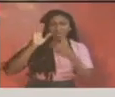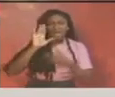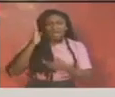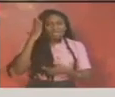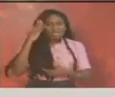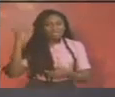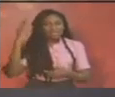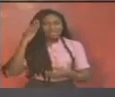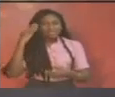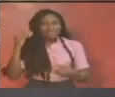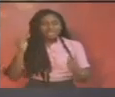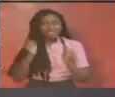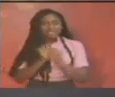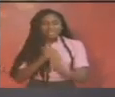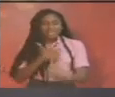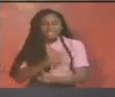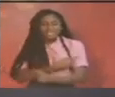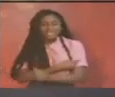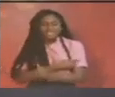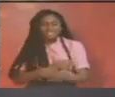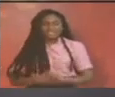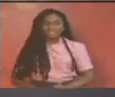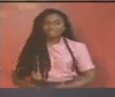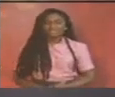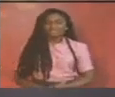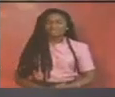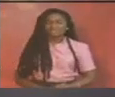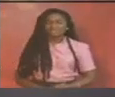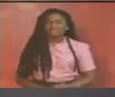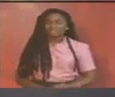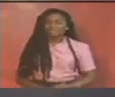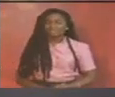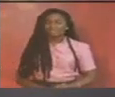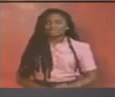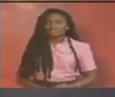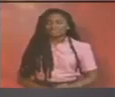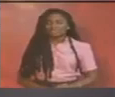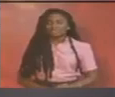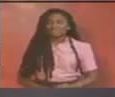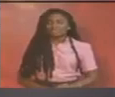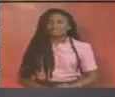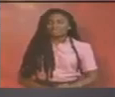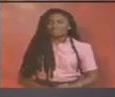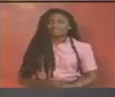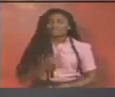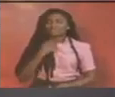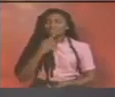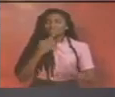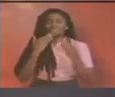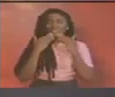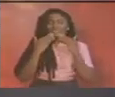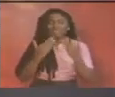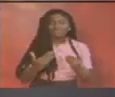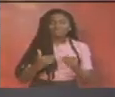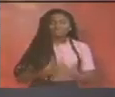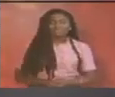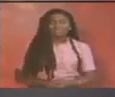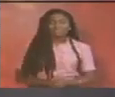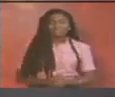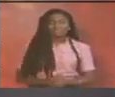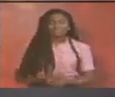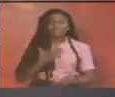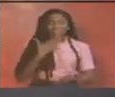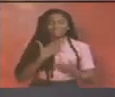vaccine. Thank you, Ms. Alcantara. Good morning to the